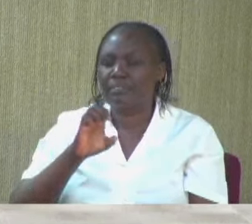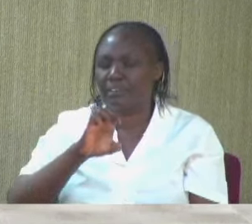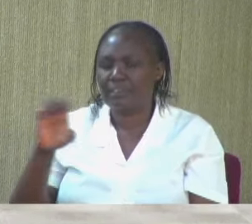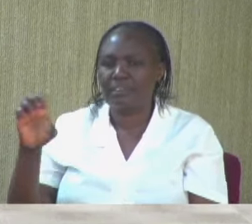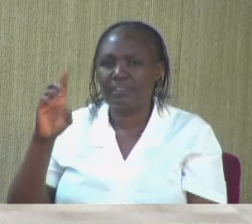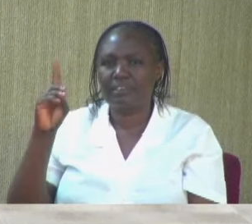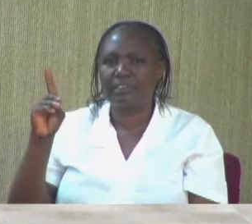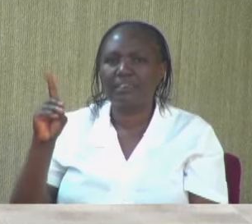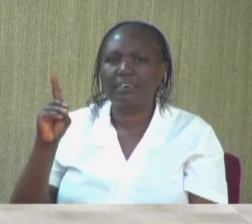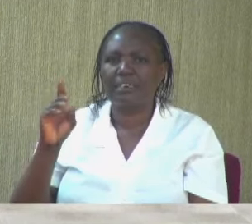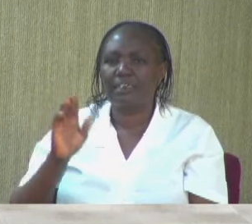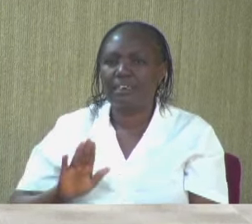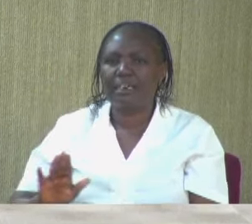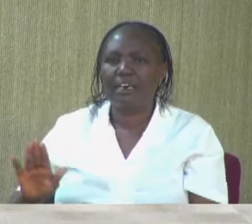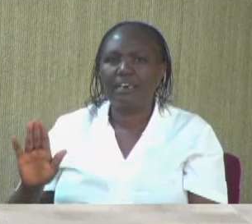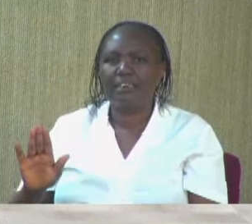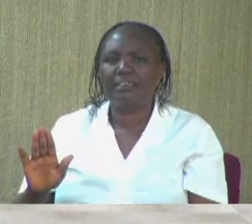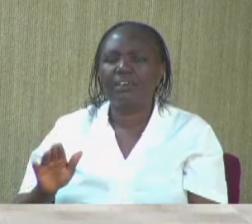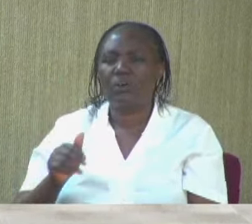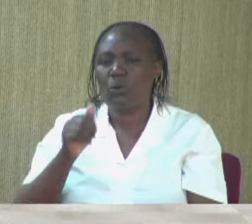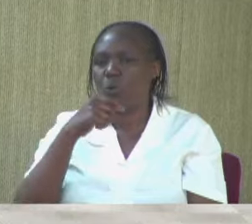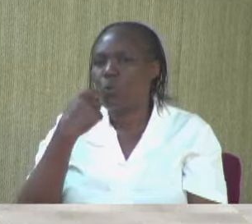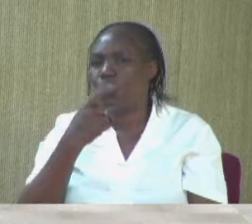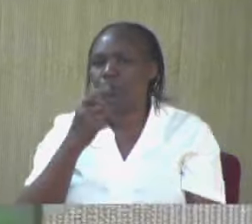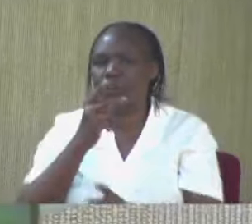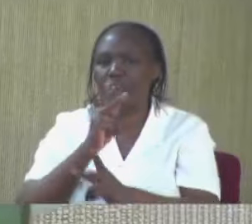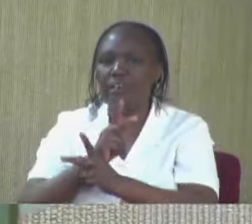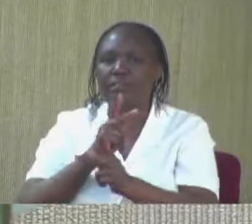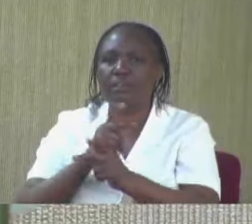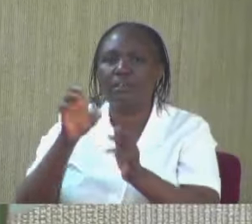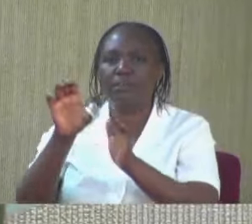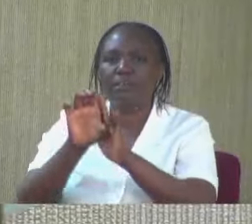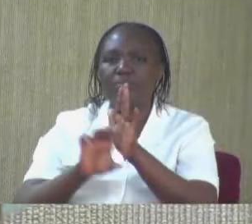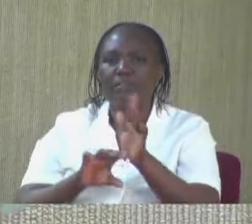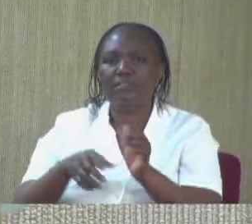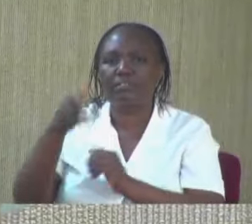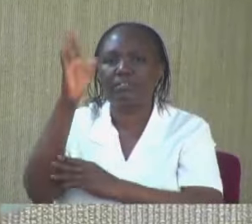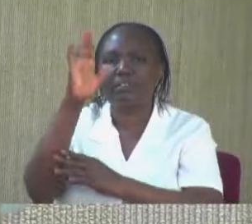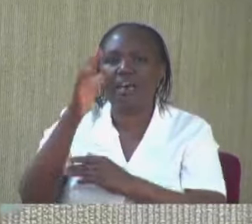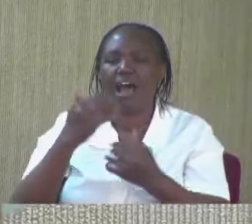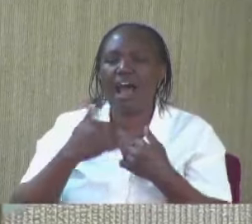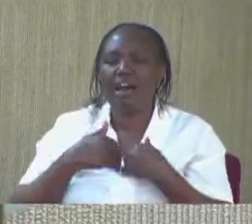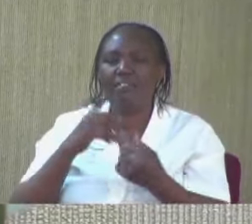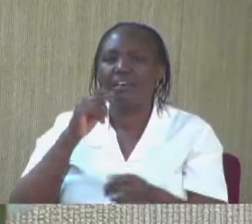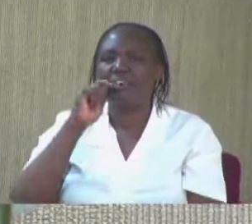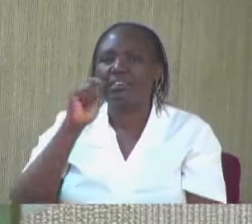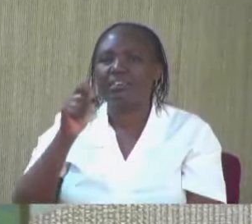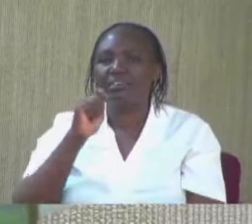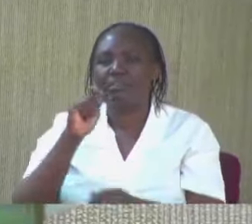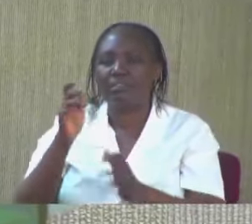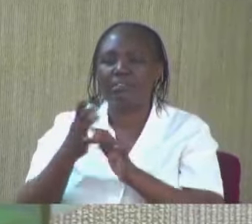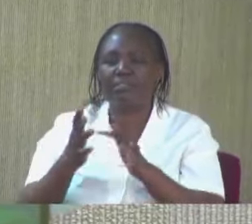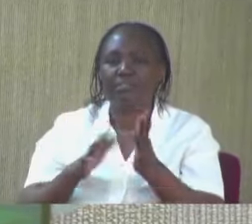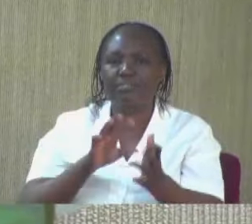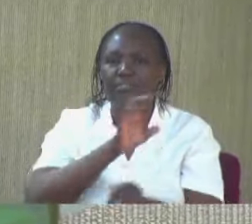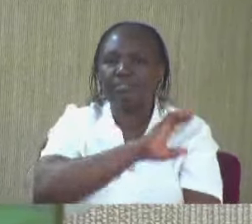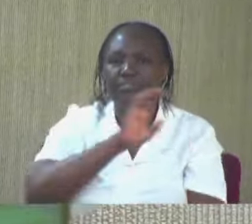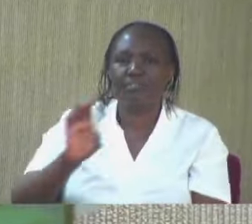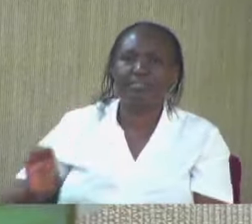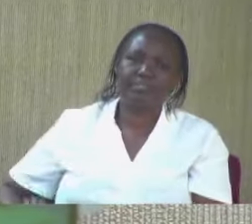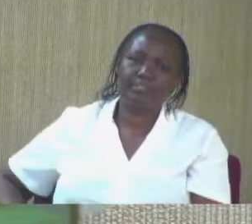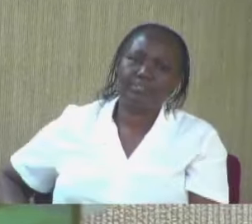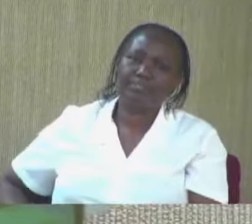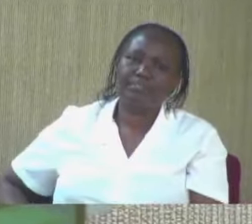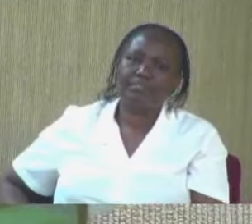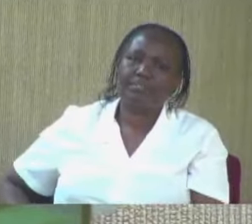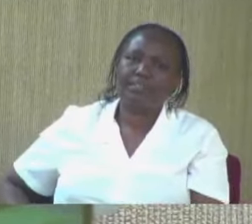they which keep the commandments of God and have the word of Jesus Christ," the testimony of Jesus